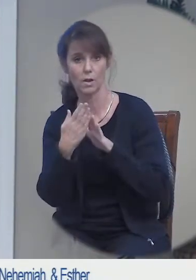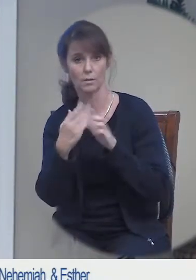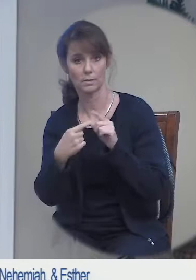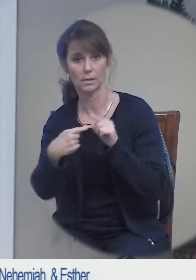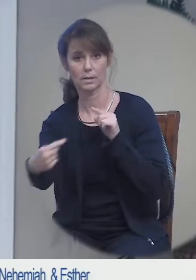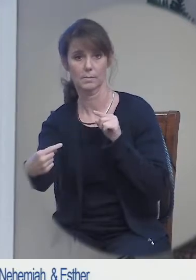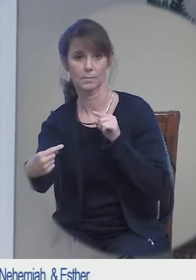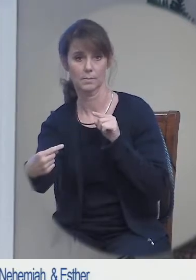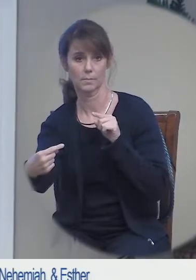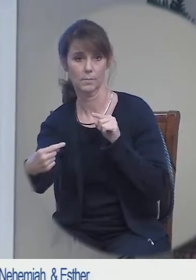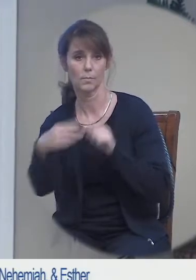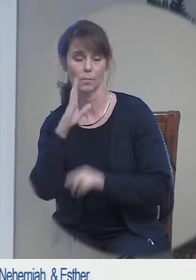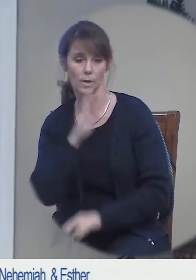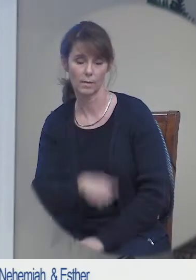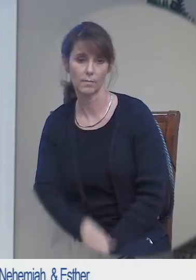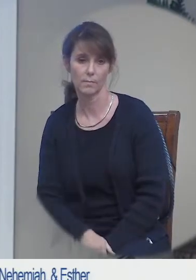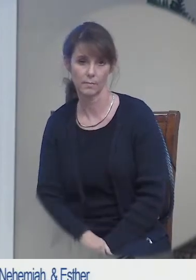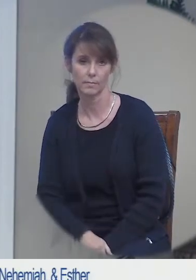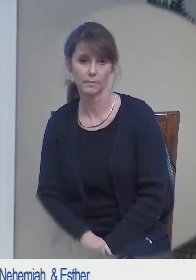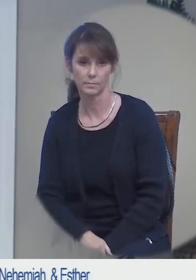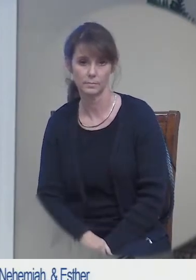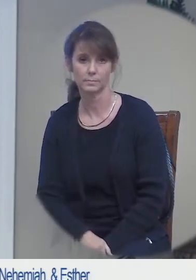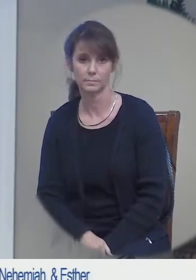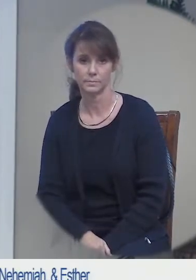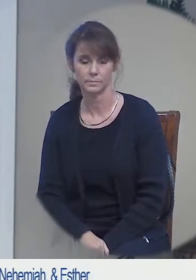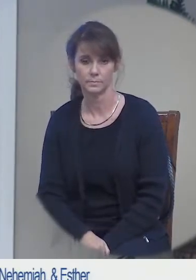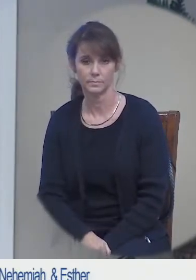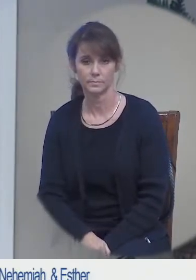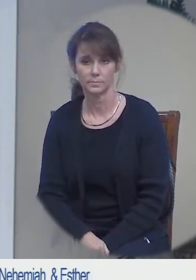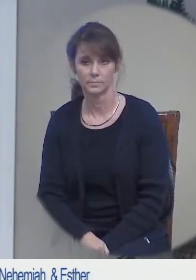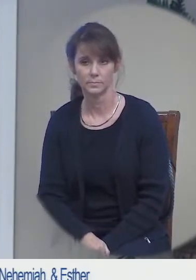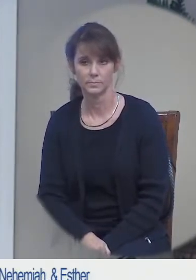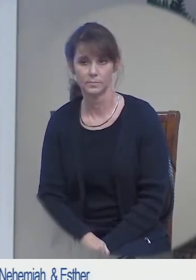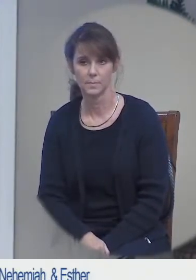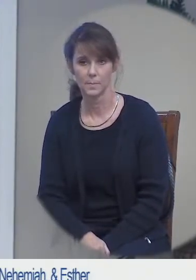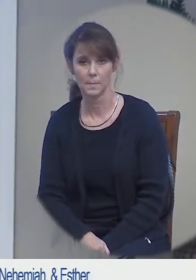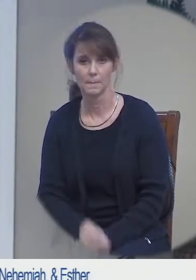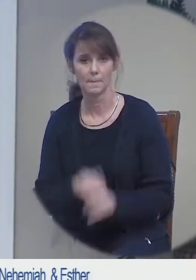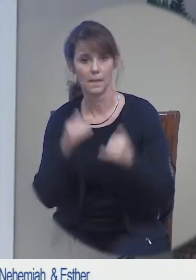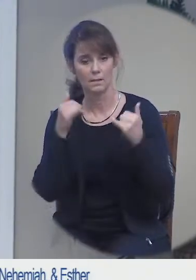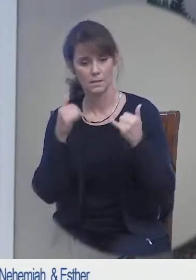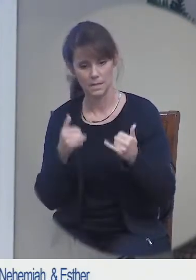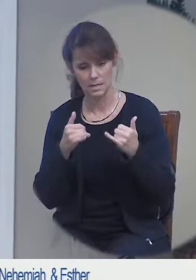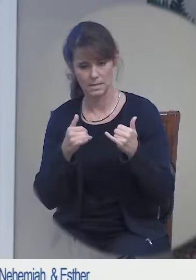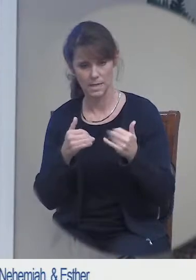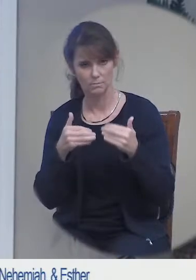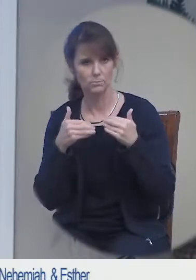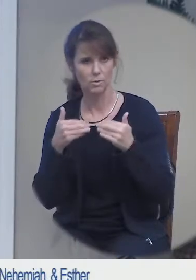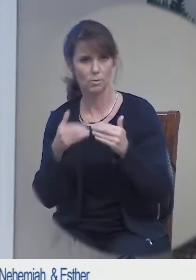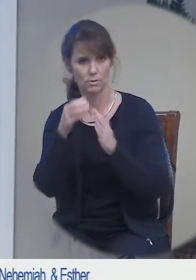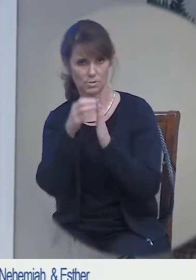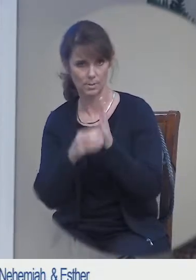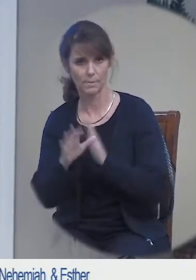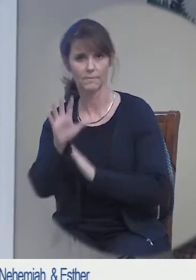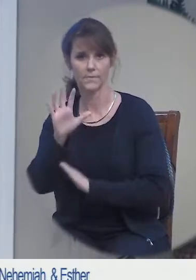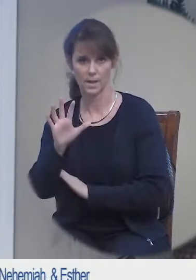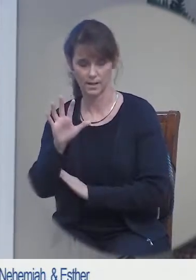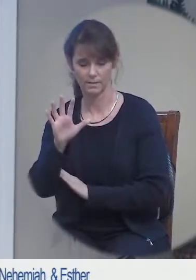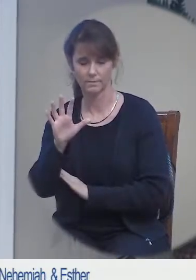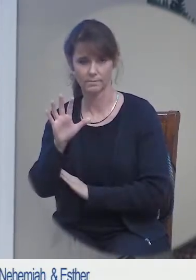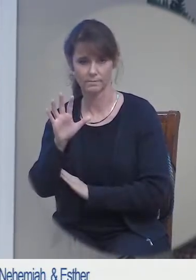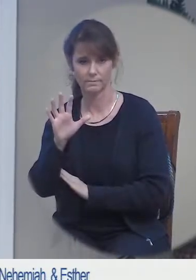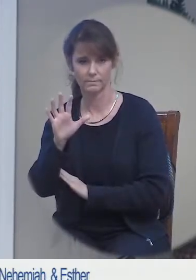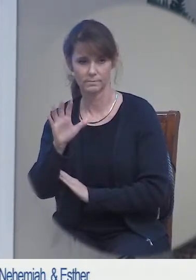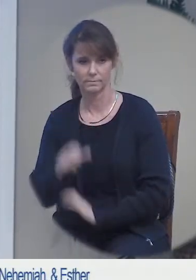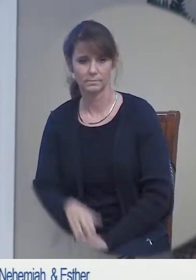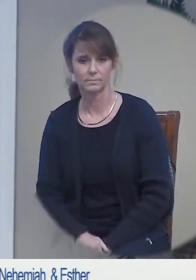Nehemiah does throughout this text. So, with that being said, I want to jump to chapter 5. And I know Matt covered a